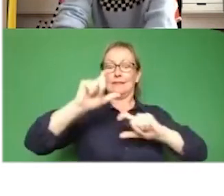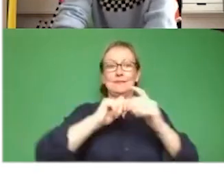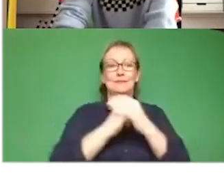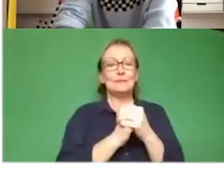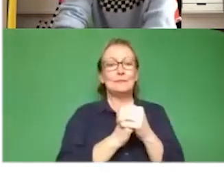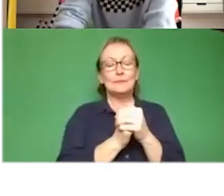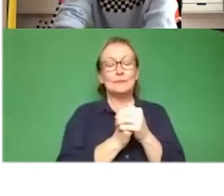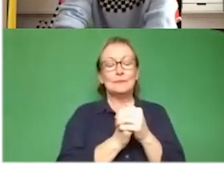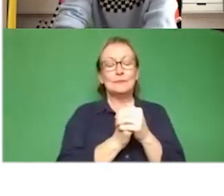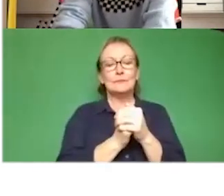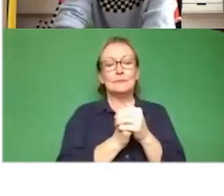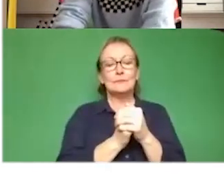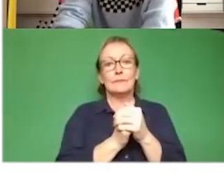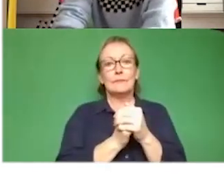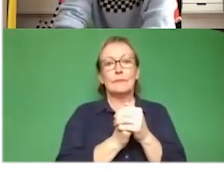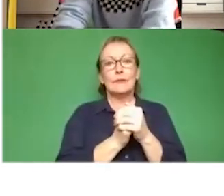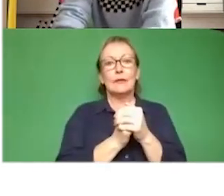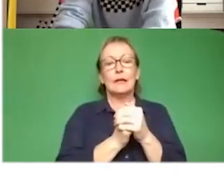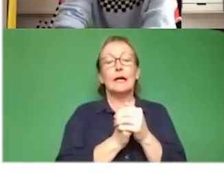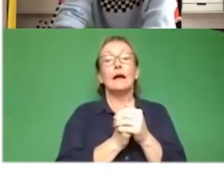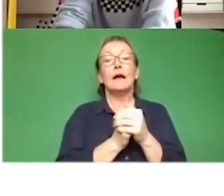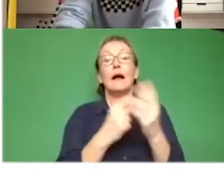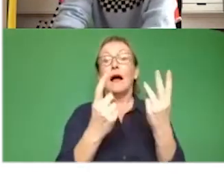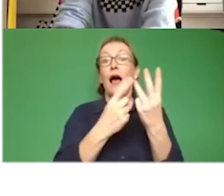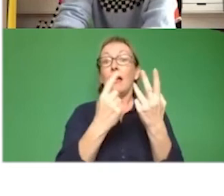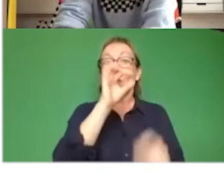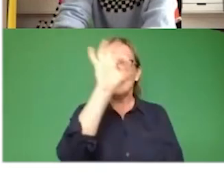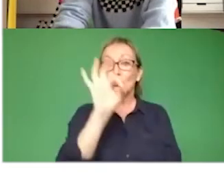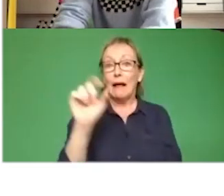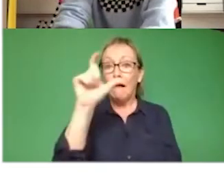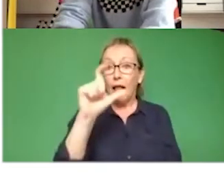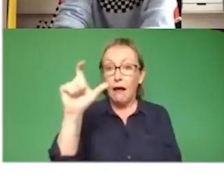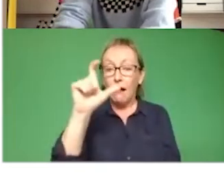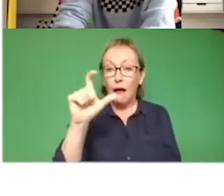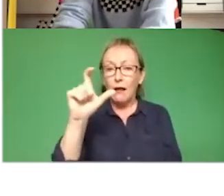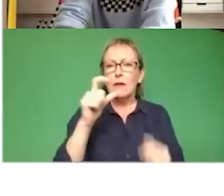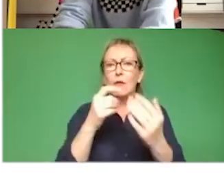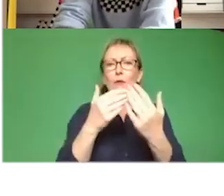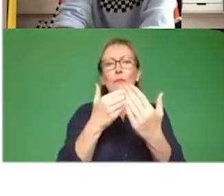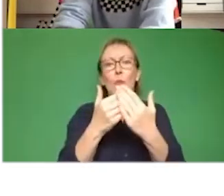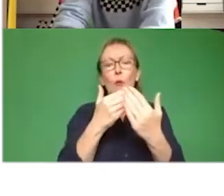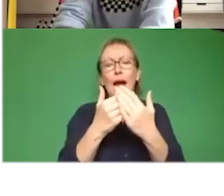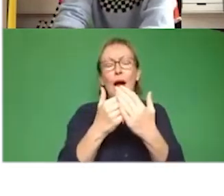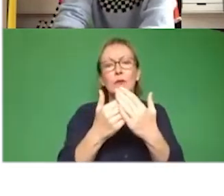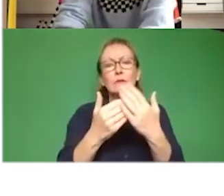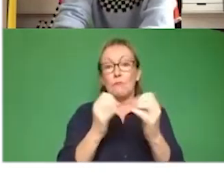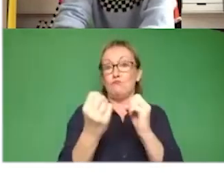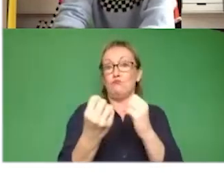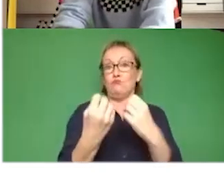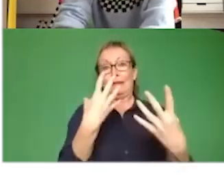Actually, just thinking about colour, we've got another question saying, just asking some more about the vibrant use of colour and the graphic